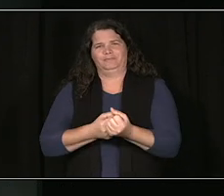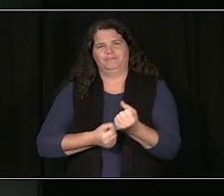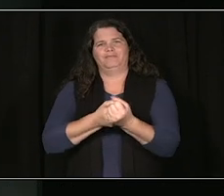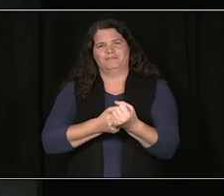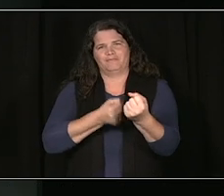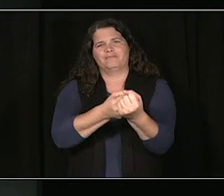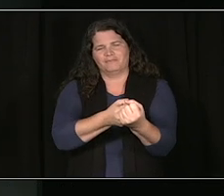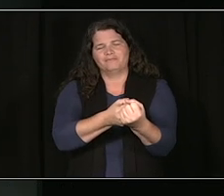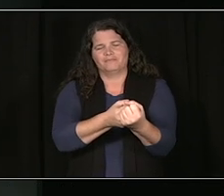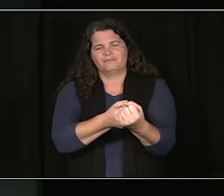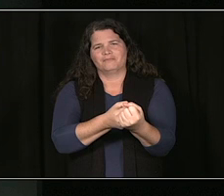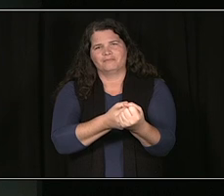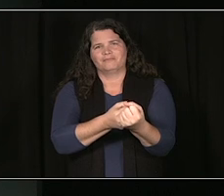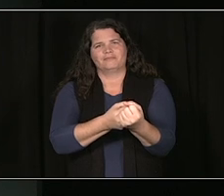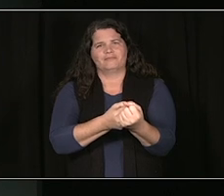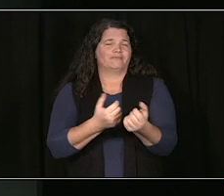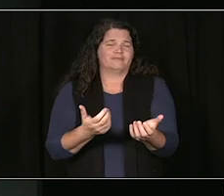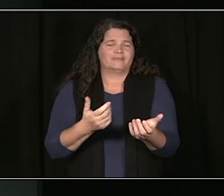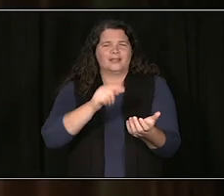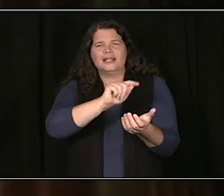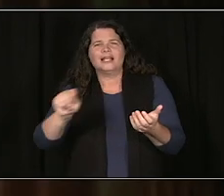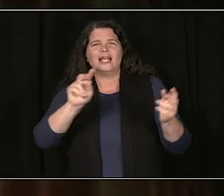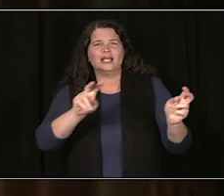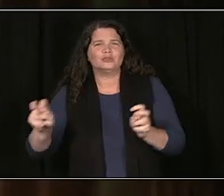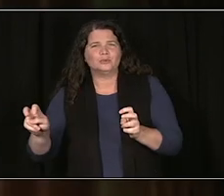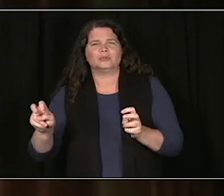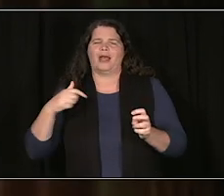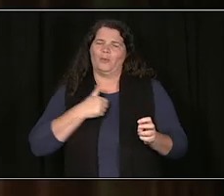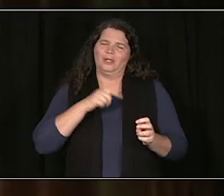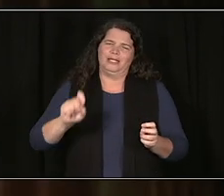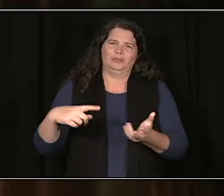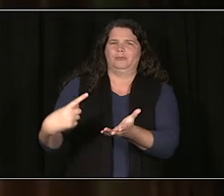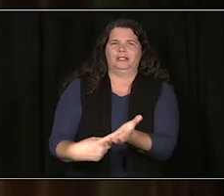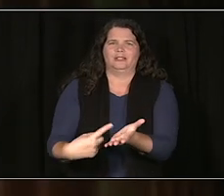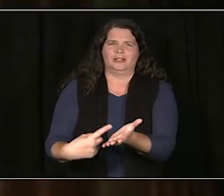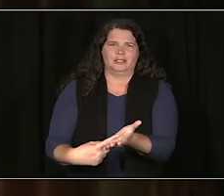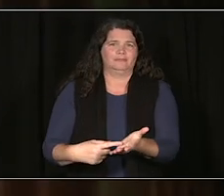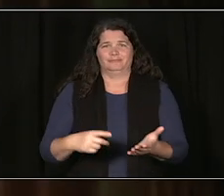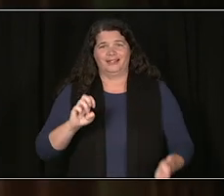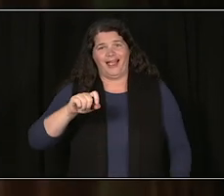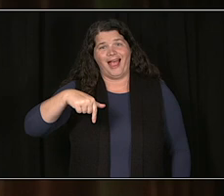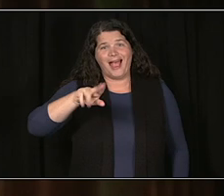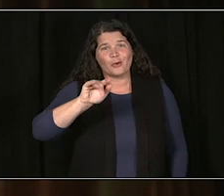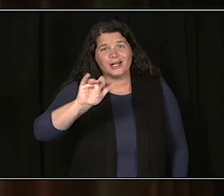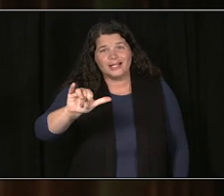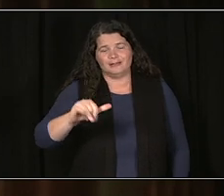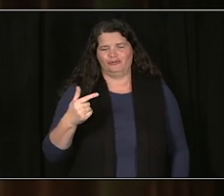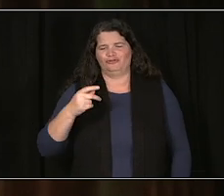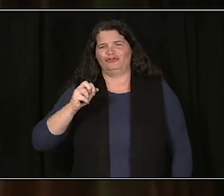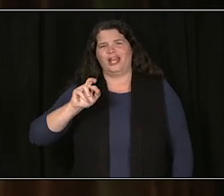and advocate for things that we need to talk about, like equity, gender